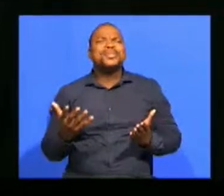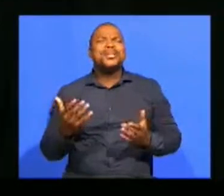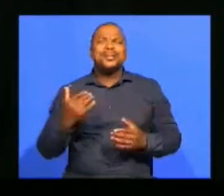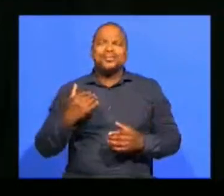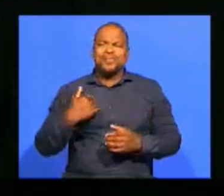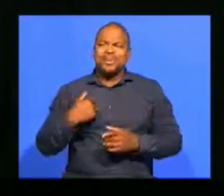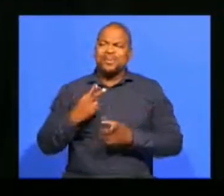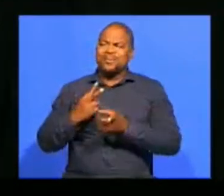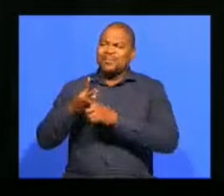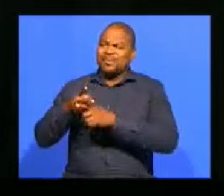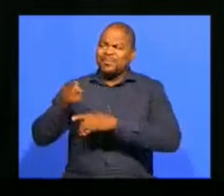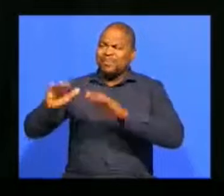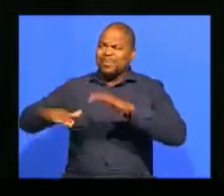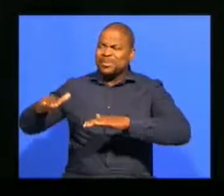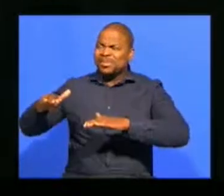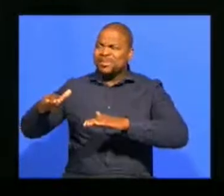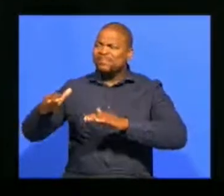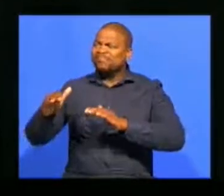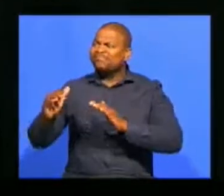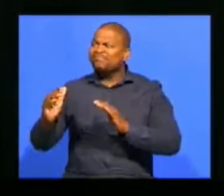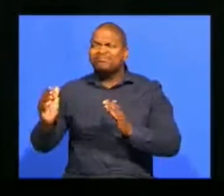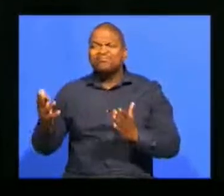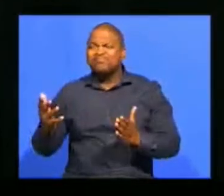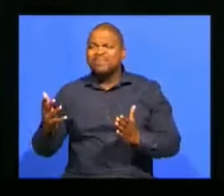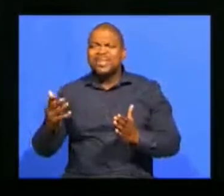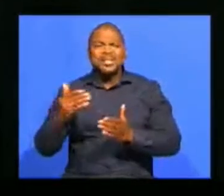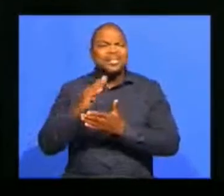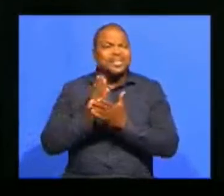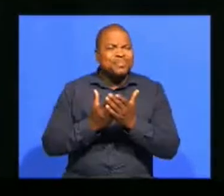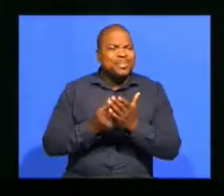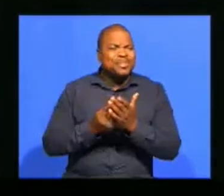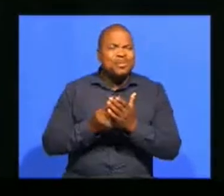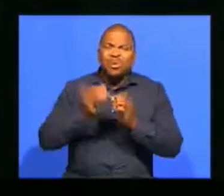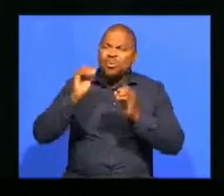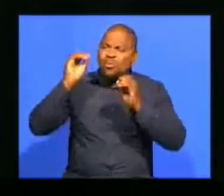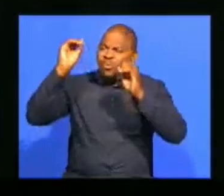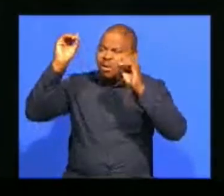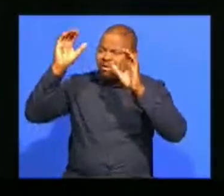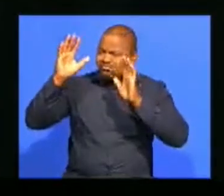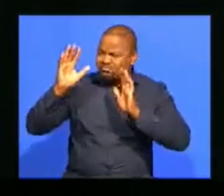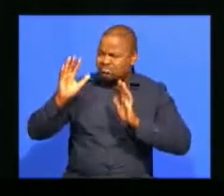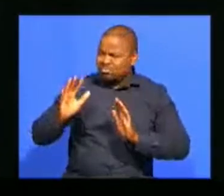I go to the Bahamas and not be exposed to some of the most spectacular